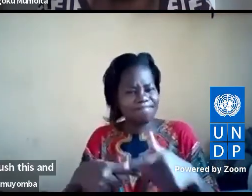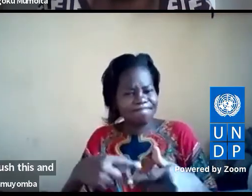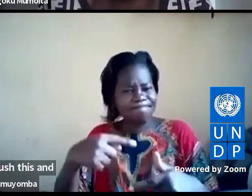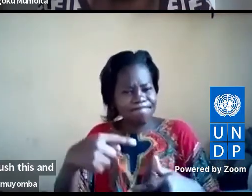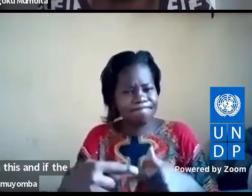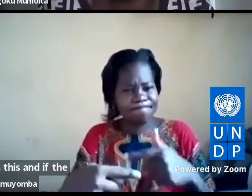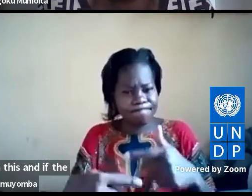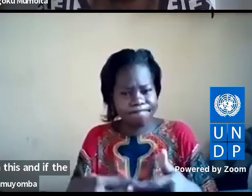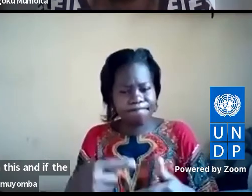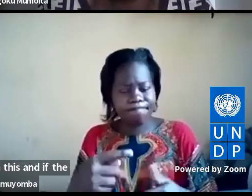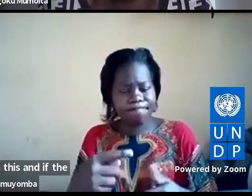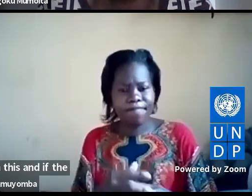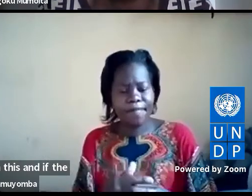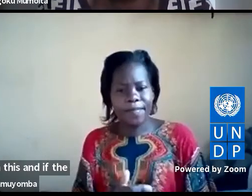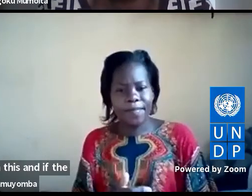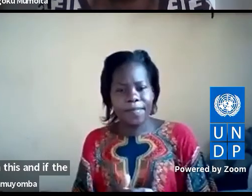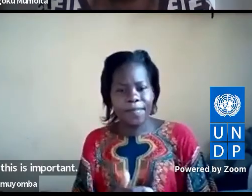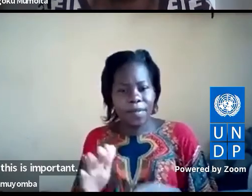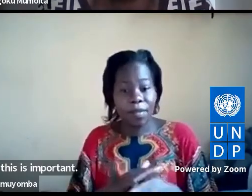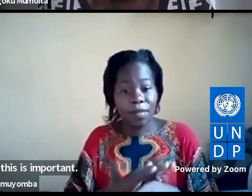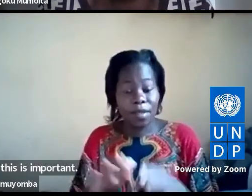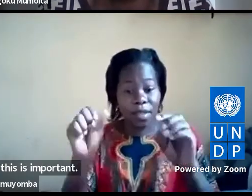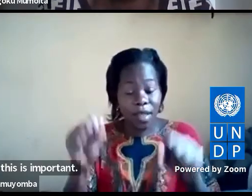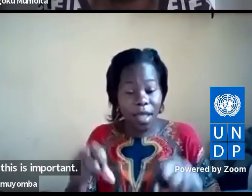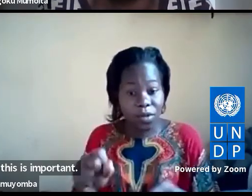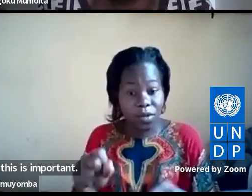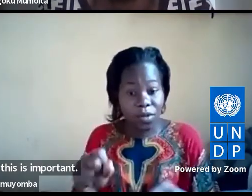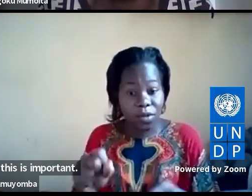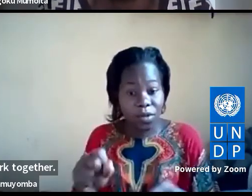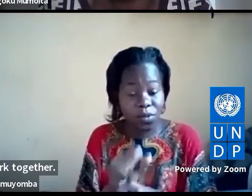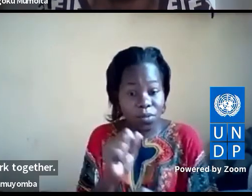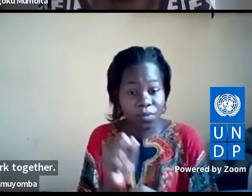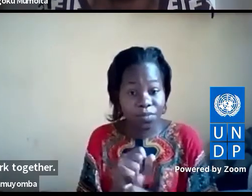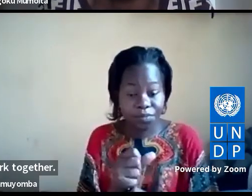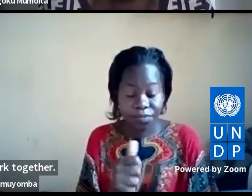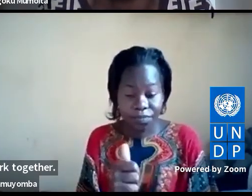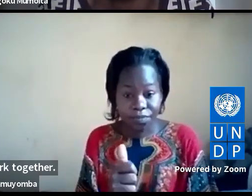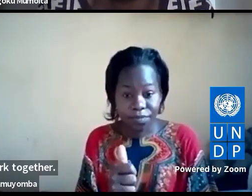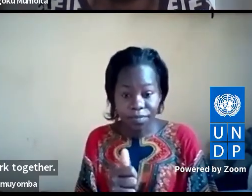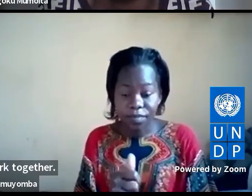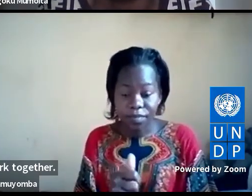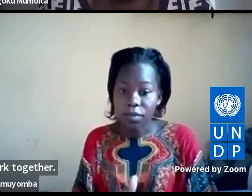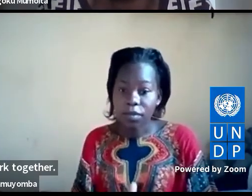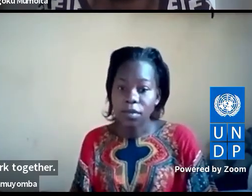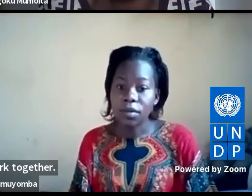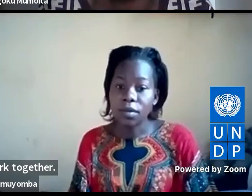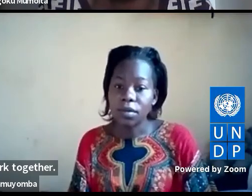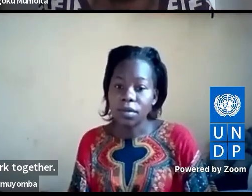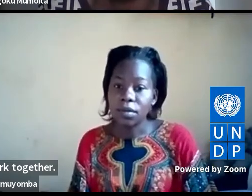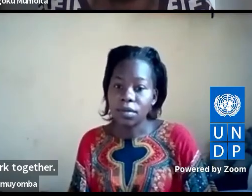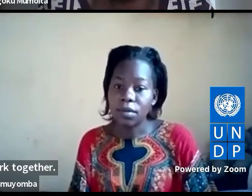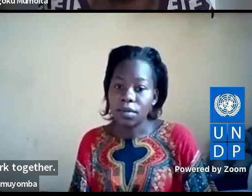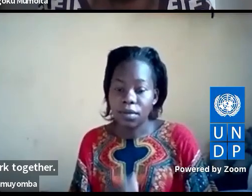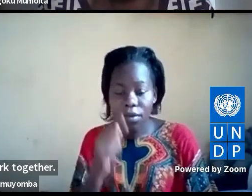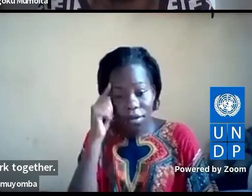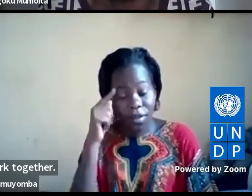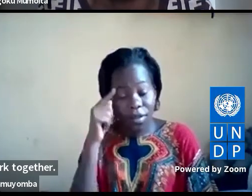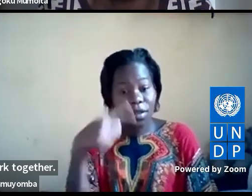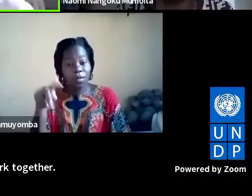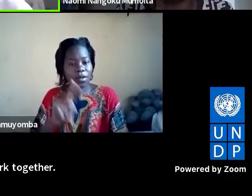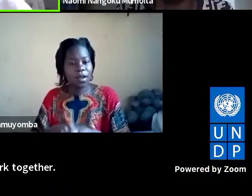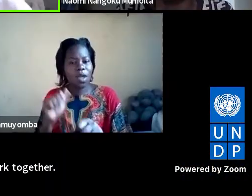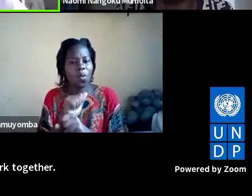I think it's high time that we work together. Collaboration instead of working in isolation. That is what's going to make us benefit from this sector. So